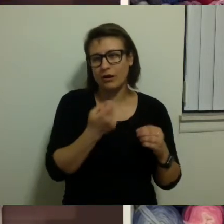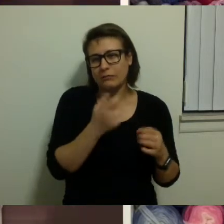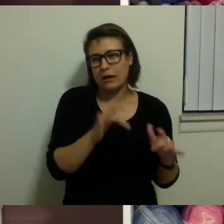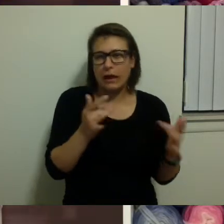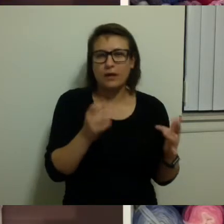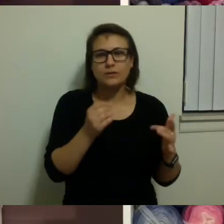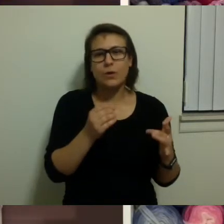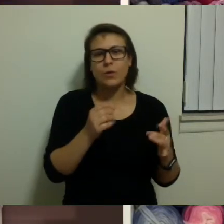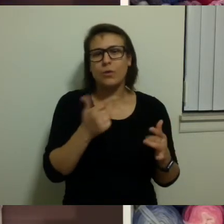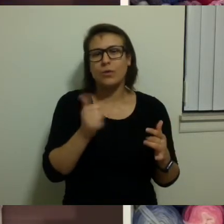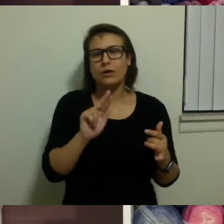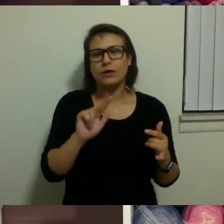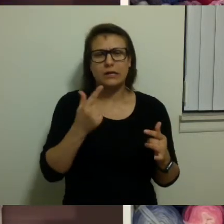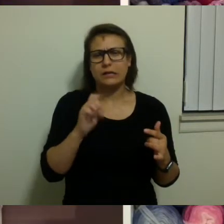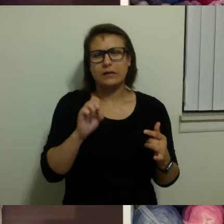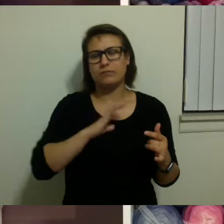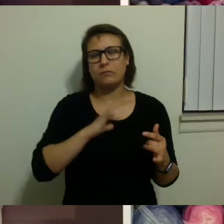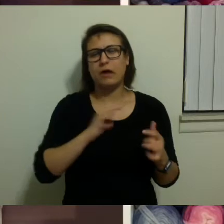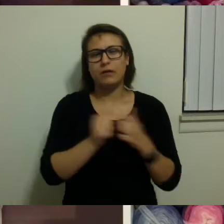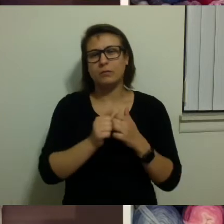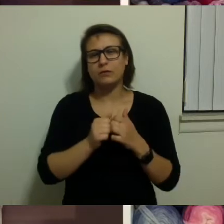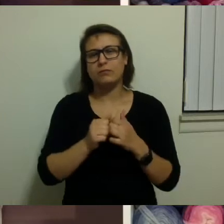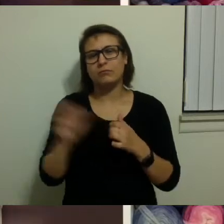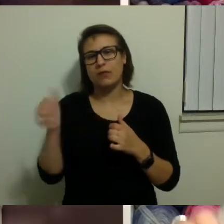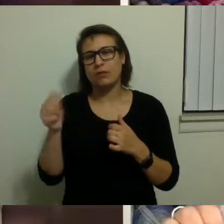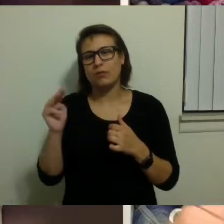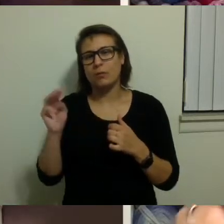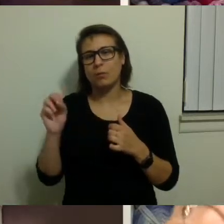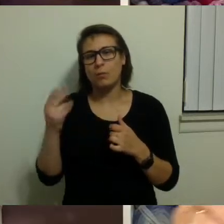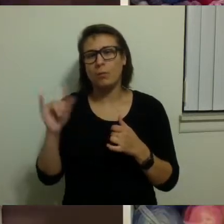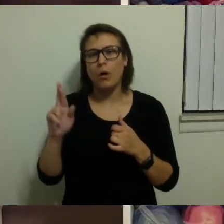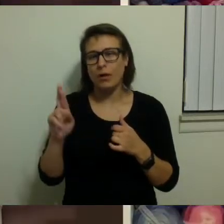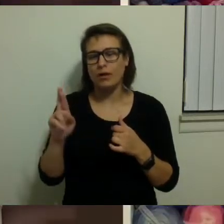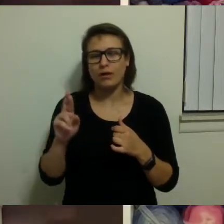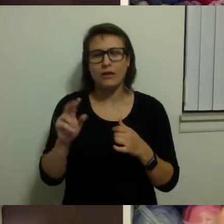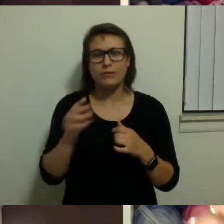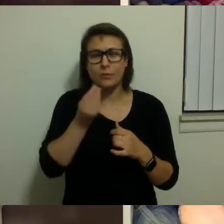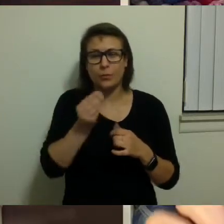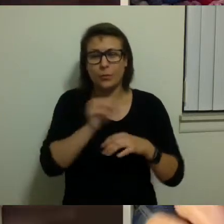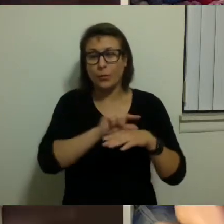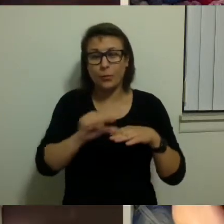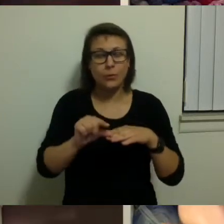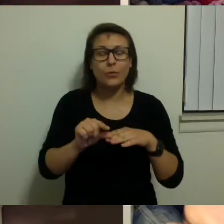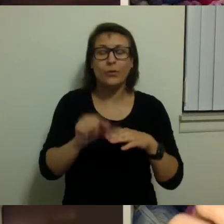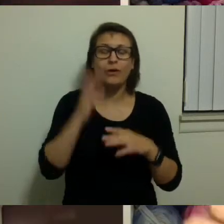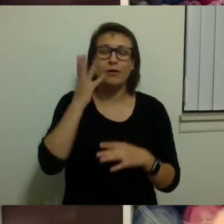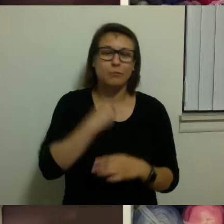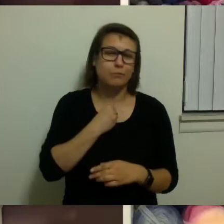still got gauge quite easily holding the mohair with it, and the halo on it is just